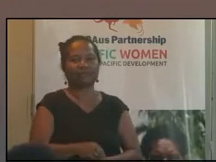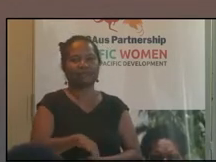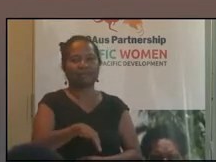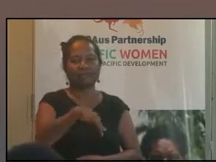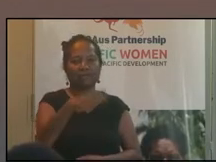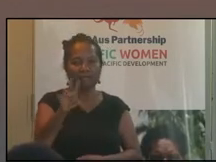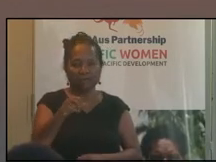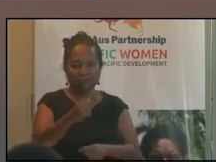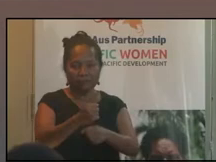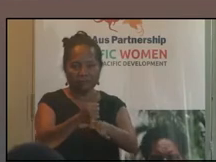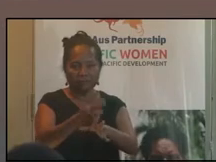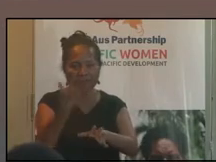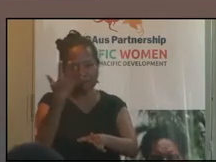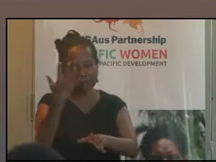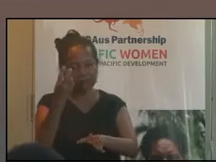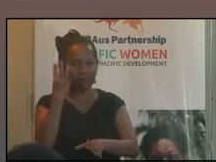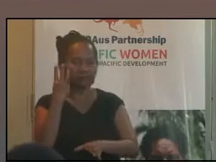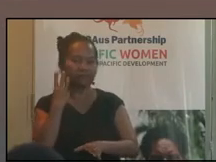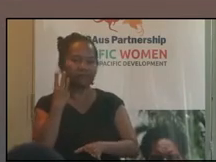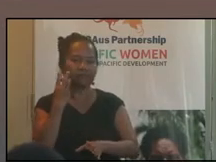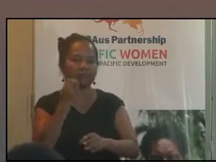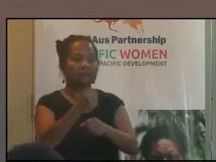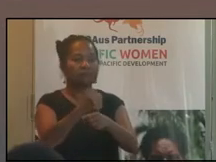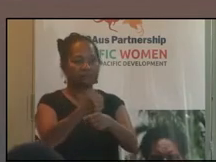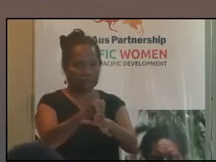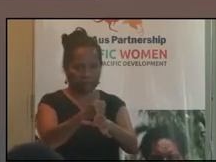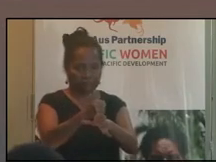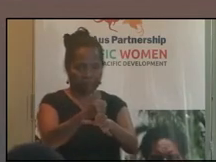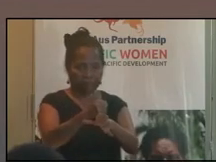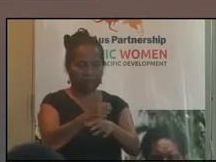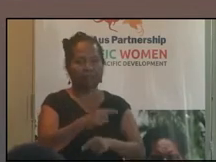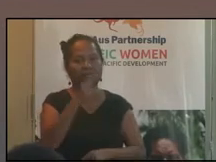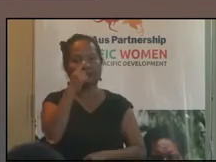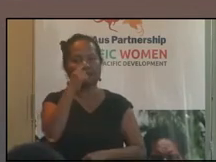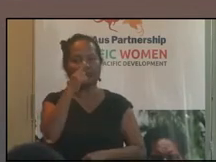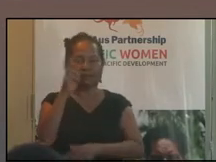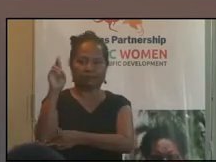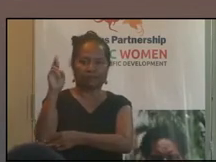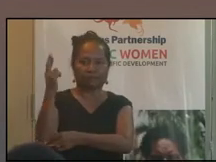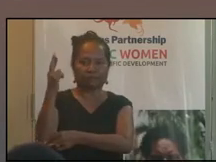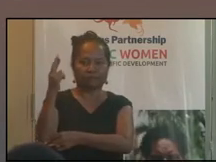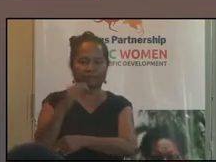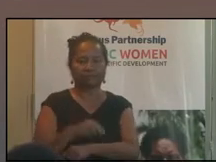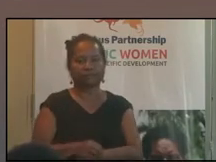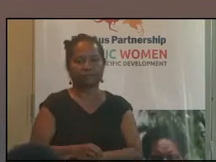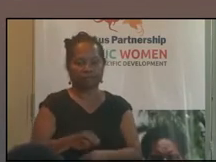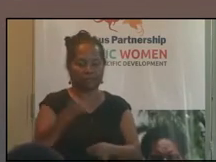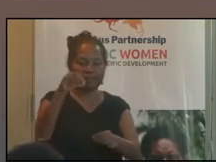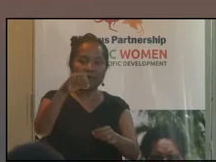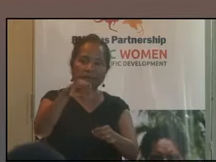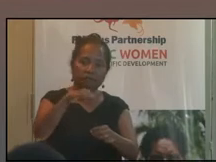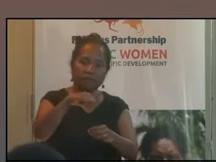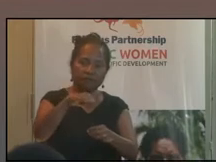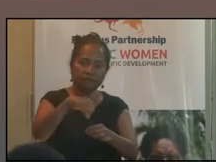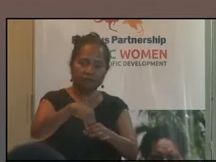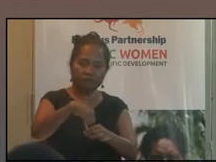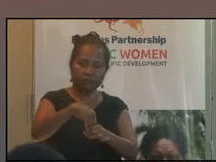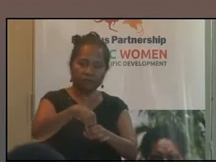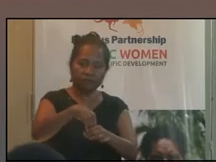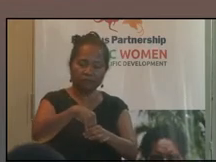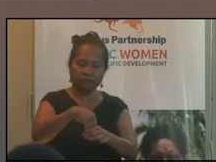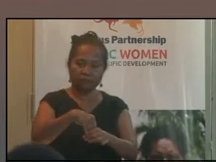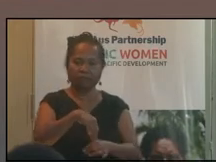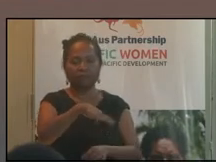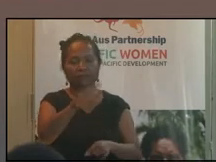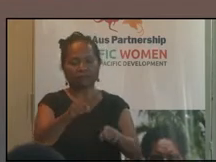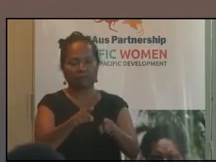there'll be five women in parliament representing our people. The voting and everything, similar to the